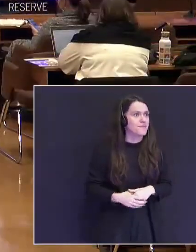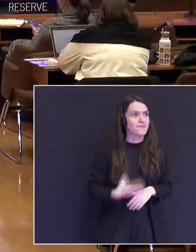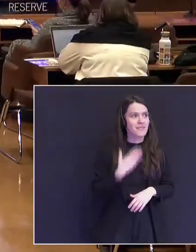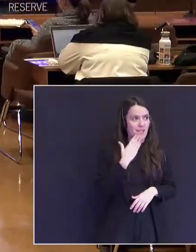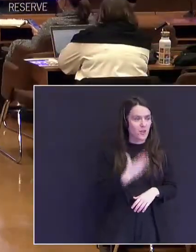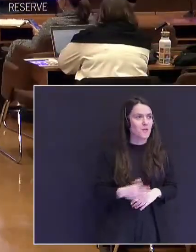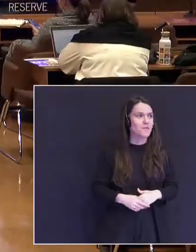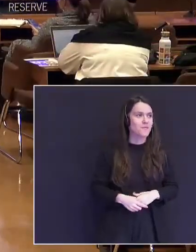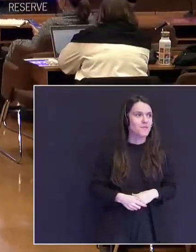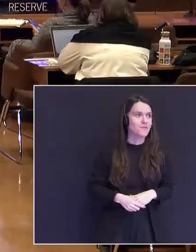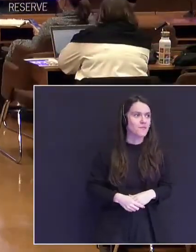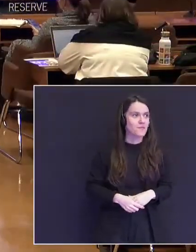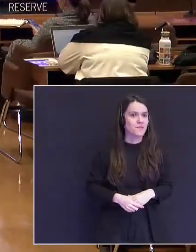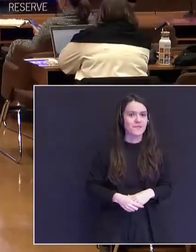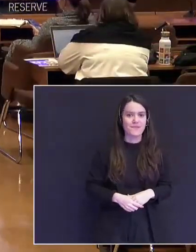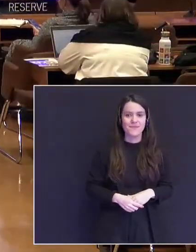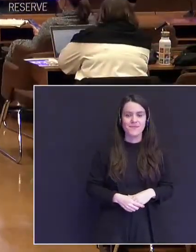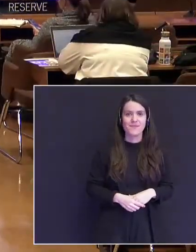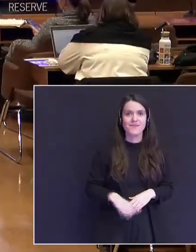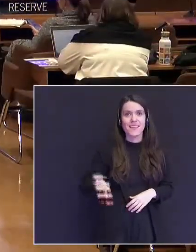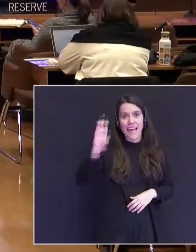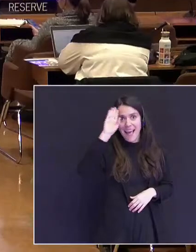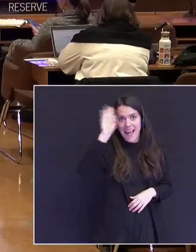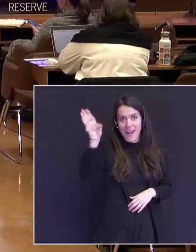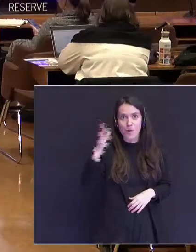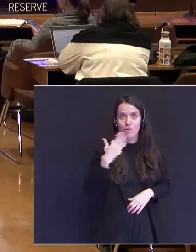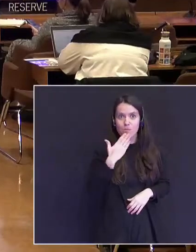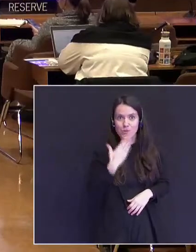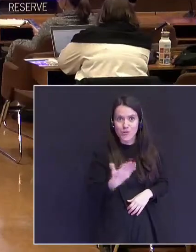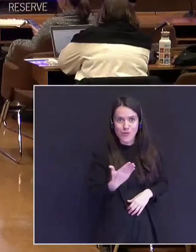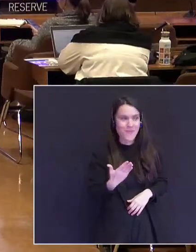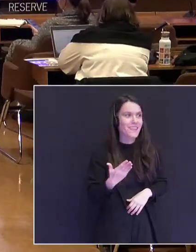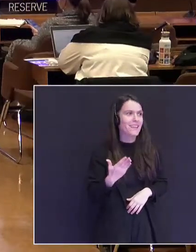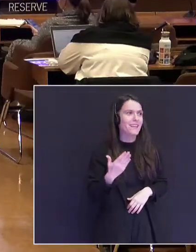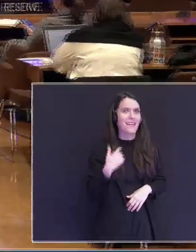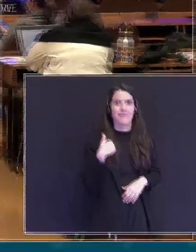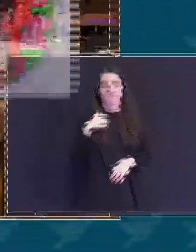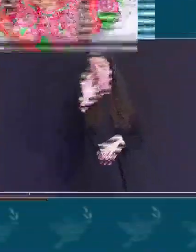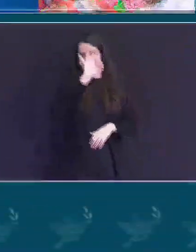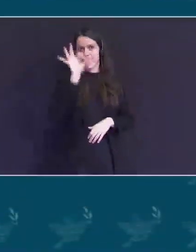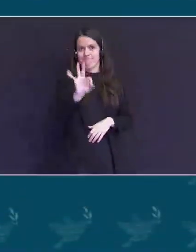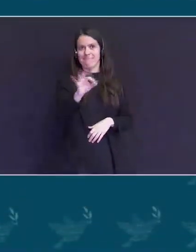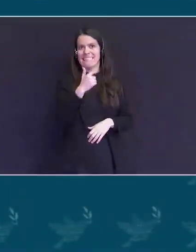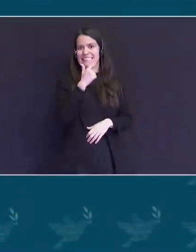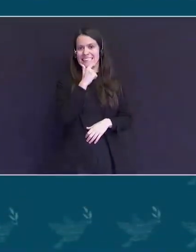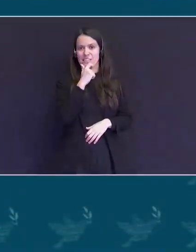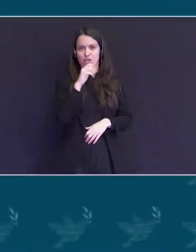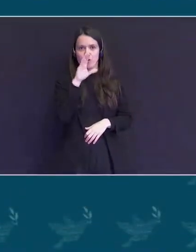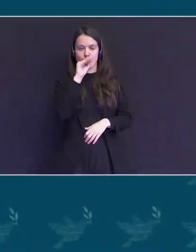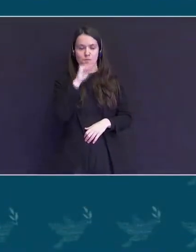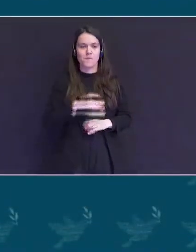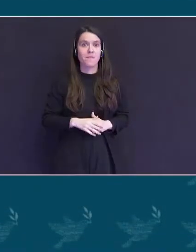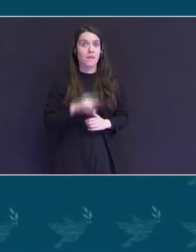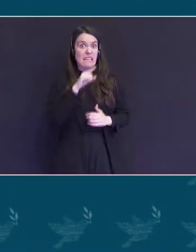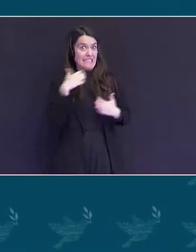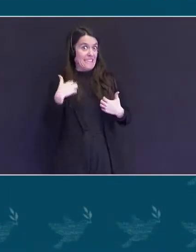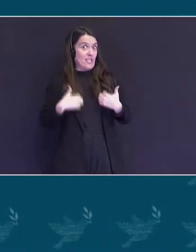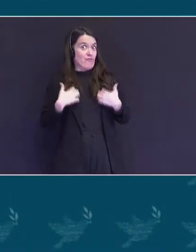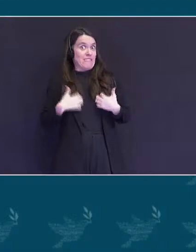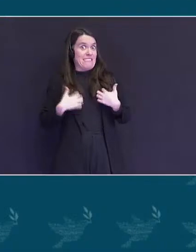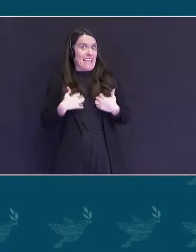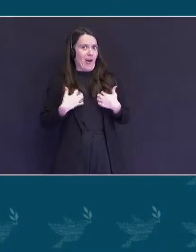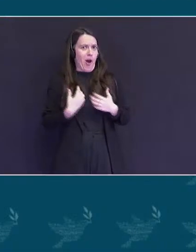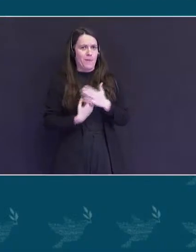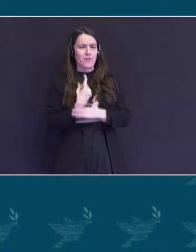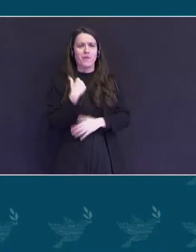you. Hello, bonjour. I will ask my question in English. These were very interesting